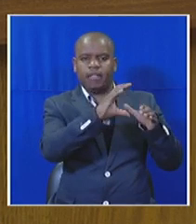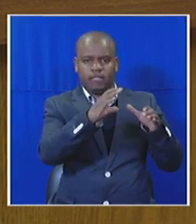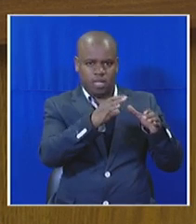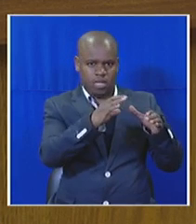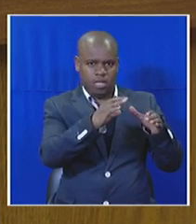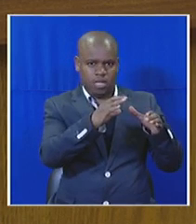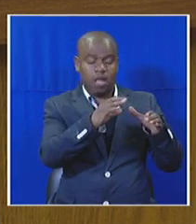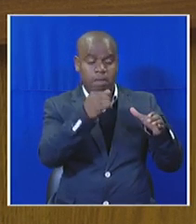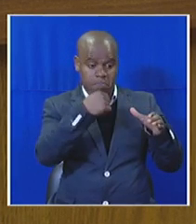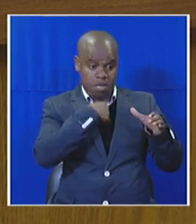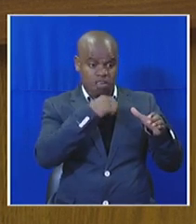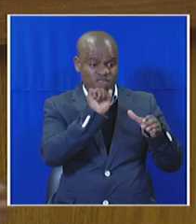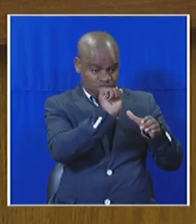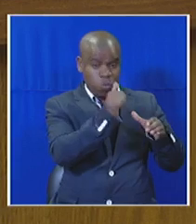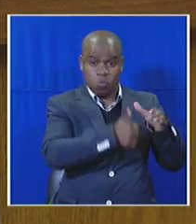state,